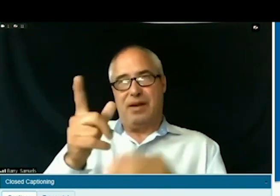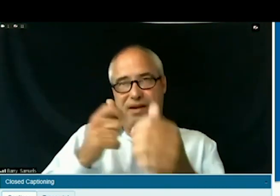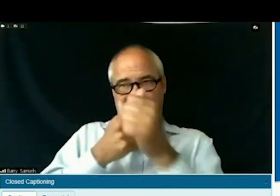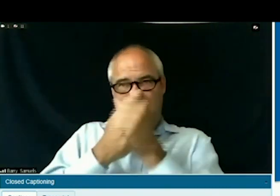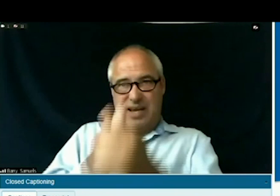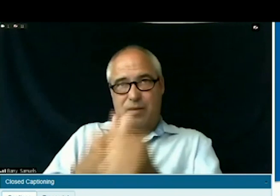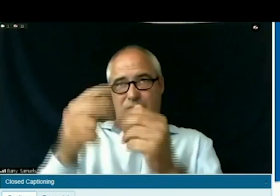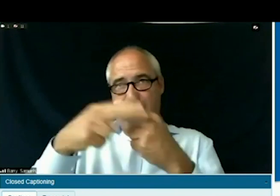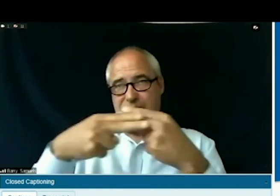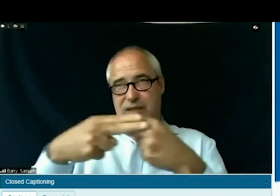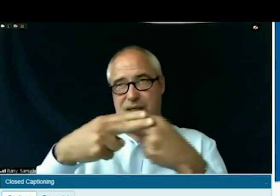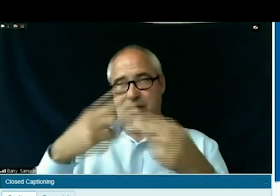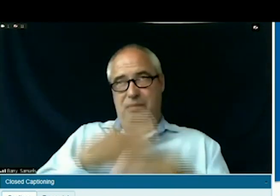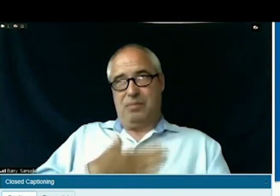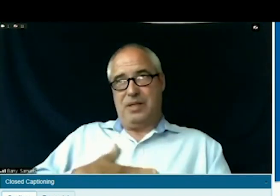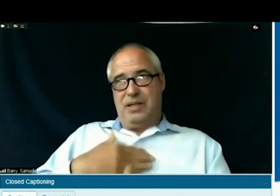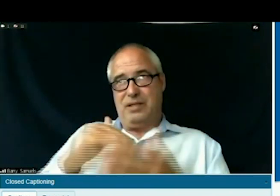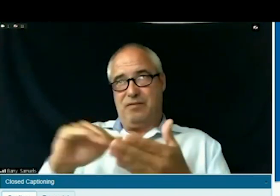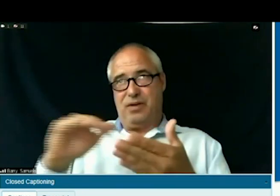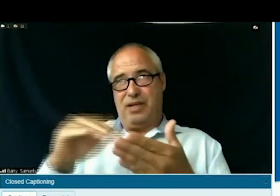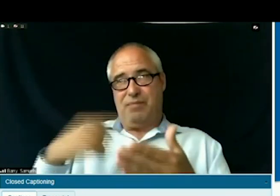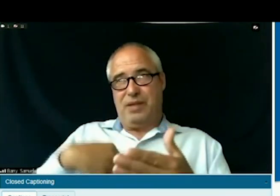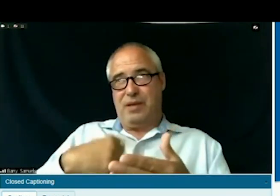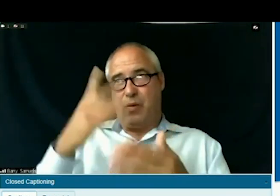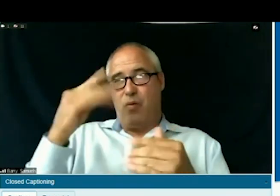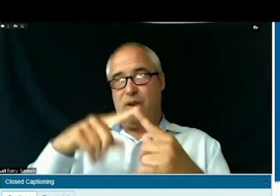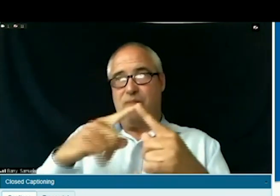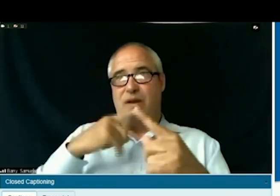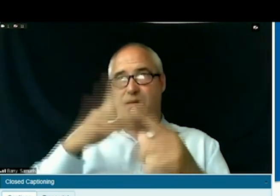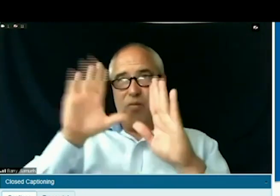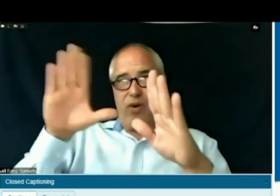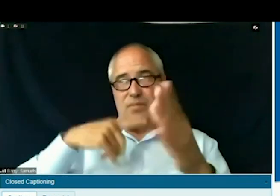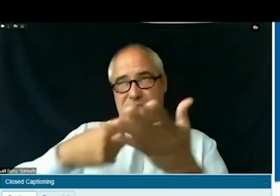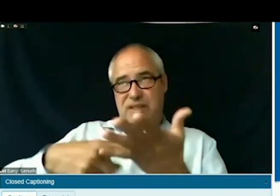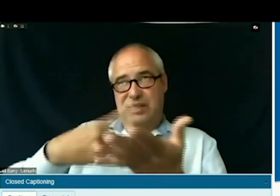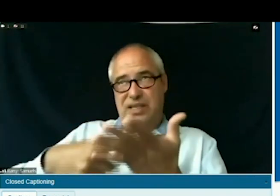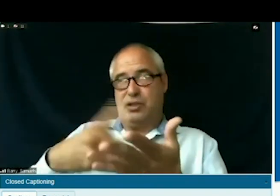slides, please forgive me. But hopefully we'll have a fabulous discussion anyway.